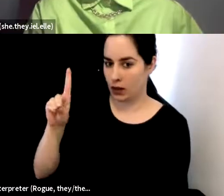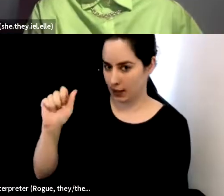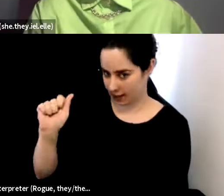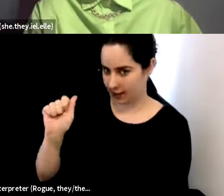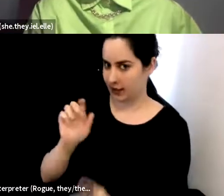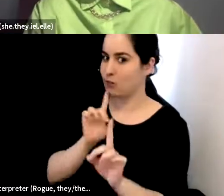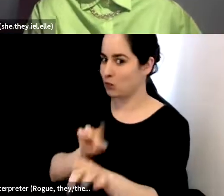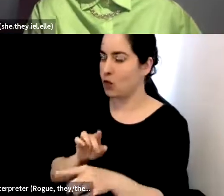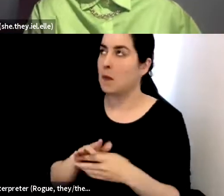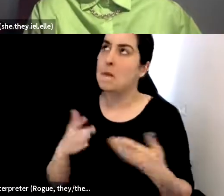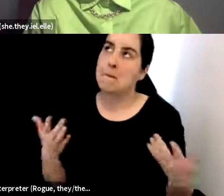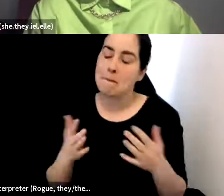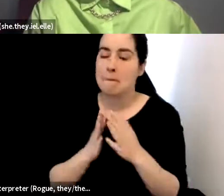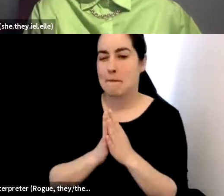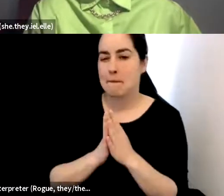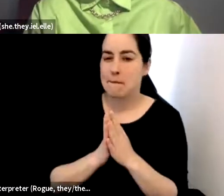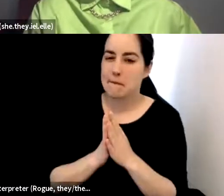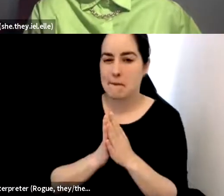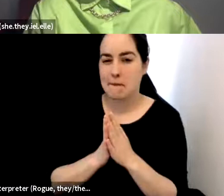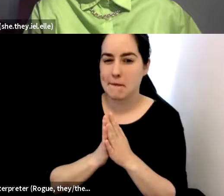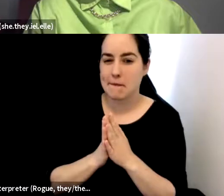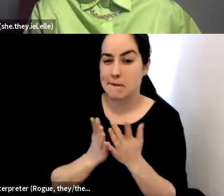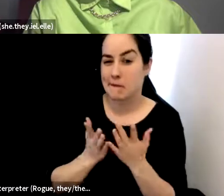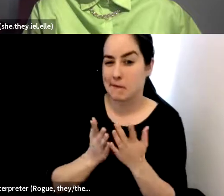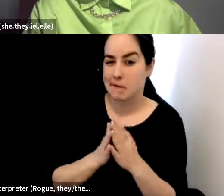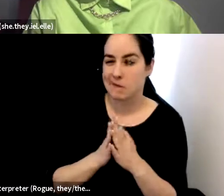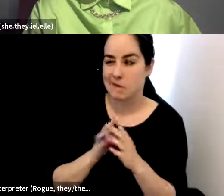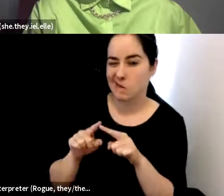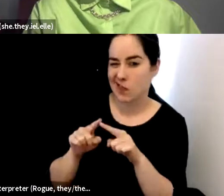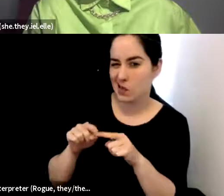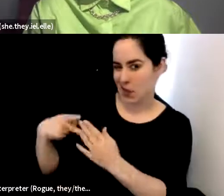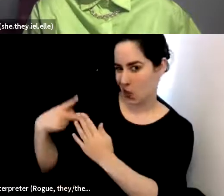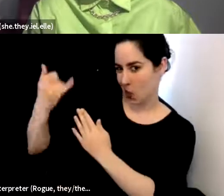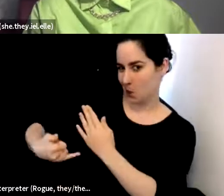I feel like it depends on how I begin that project.